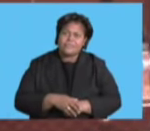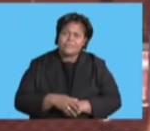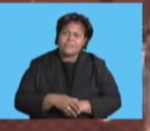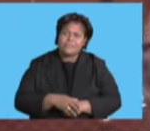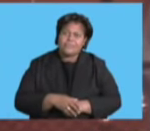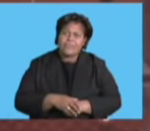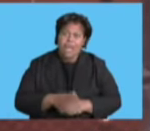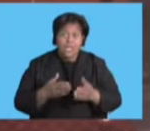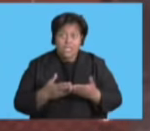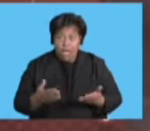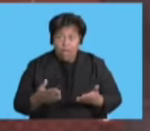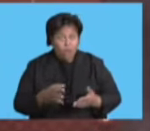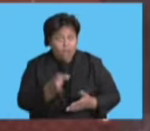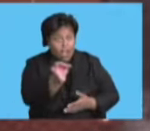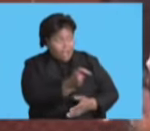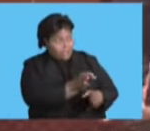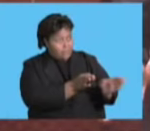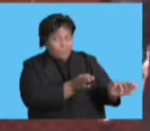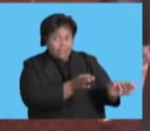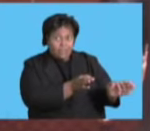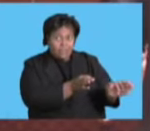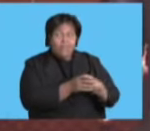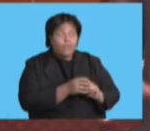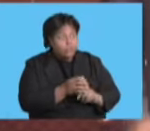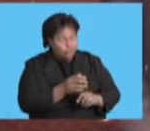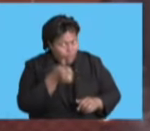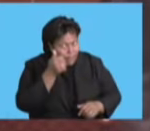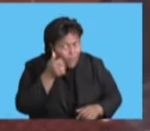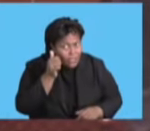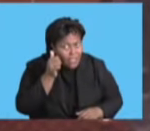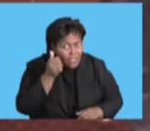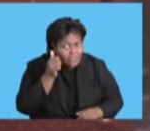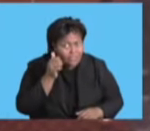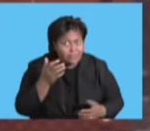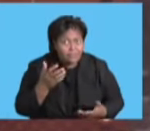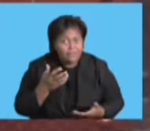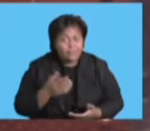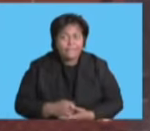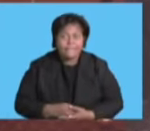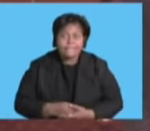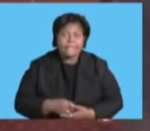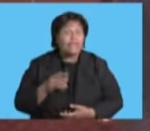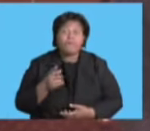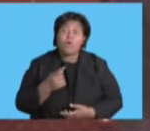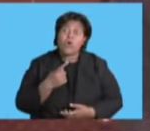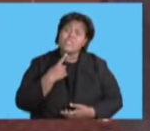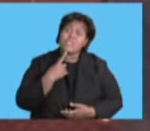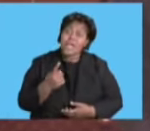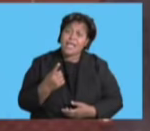Now he is asked to apologize. Now he is asked to apologize, Mr. Speaker, for saying own